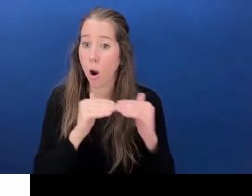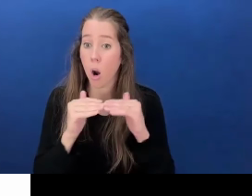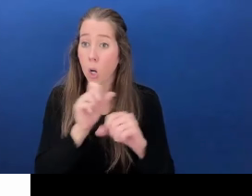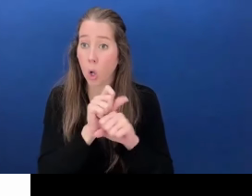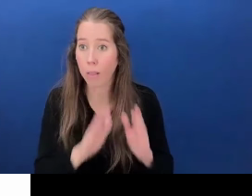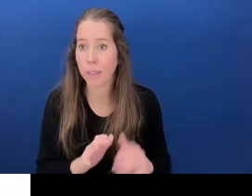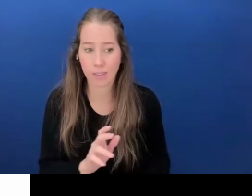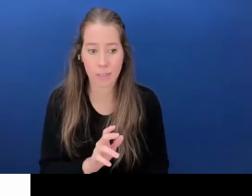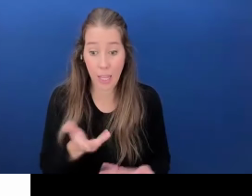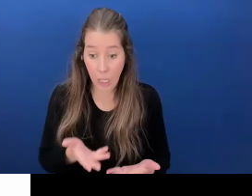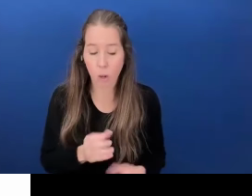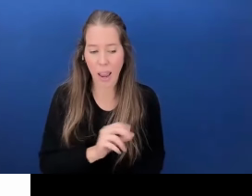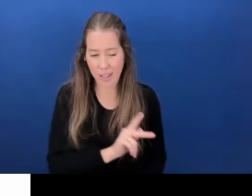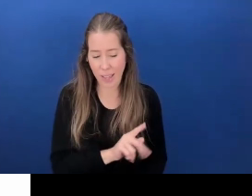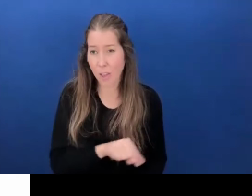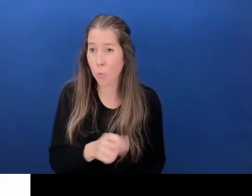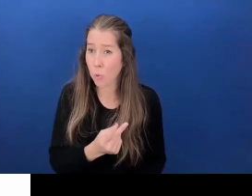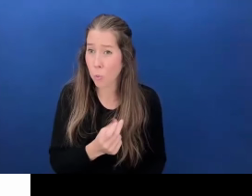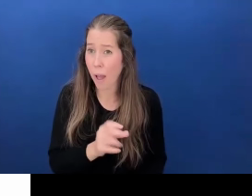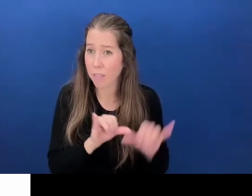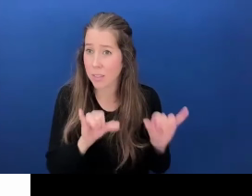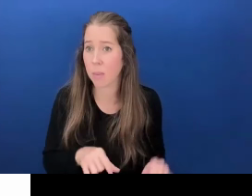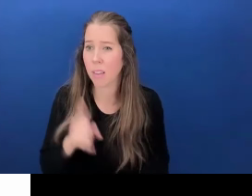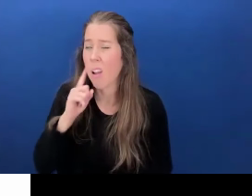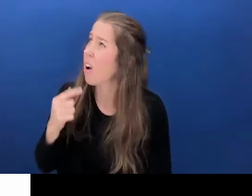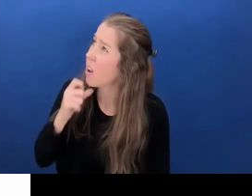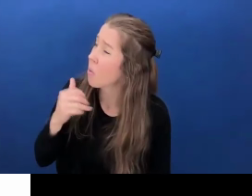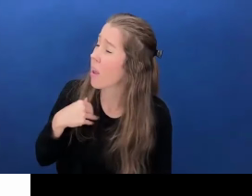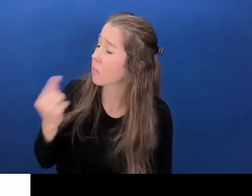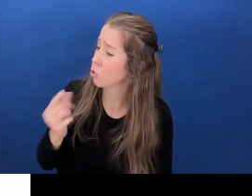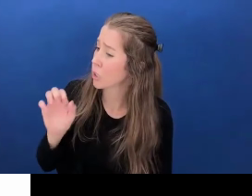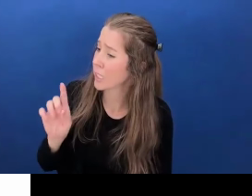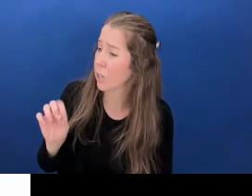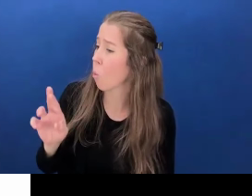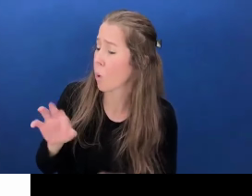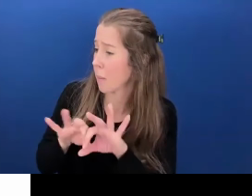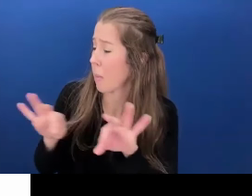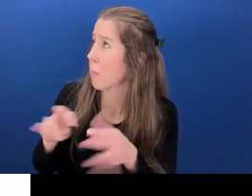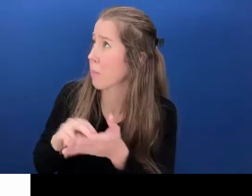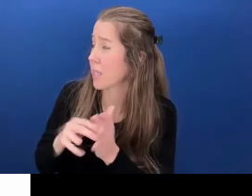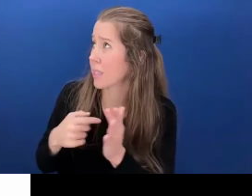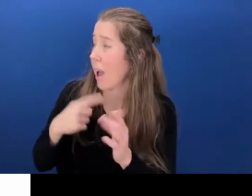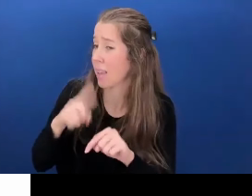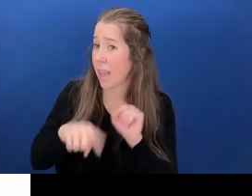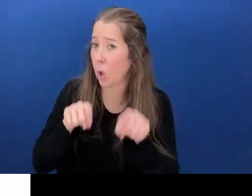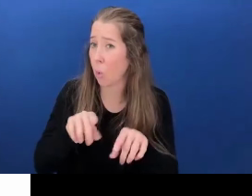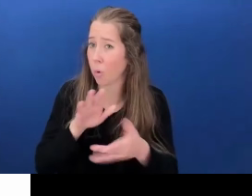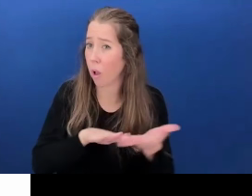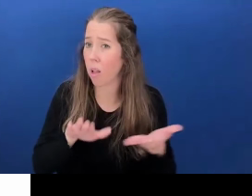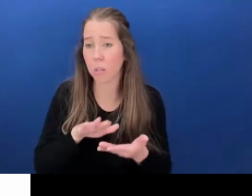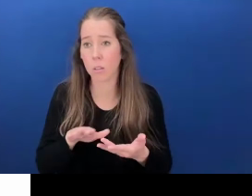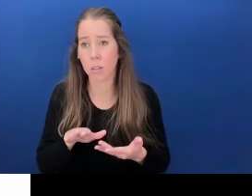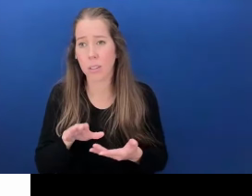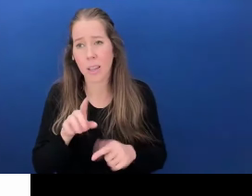K-12 system, a lot of people think, oh, if I don't have my GED or diploma, I can't attend college. And the reality is you still